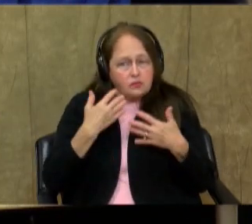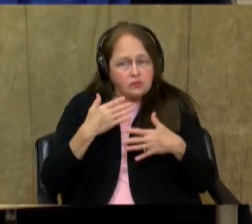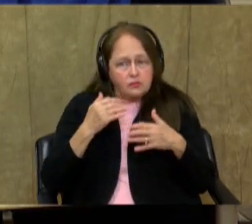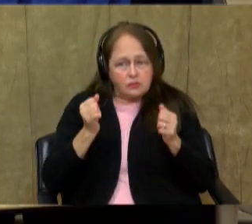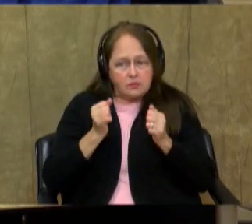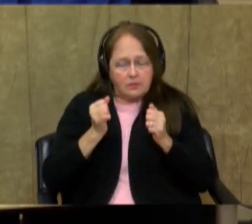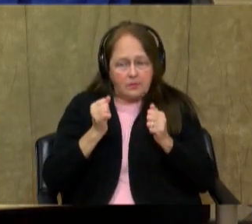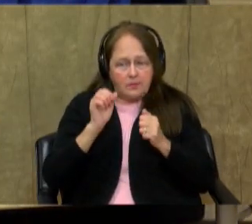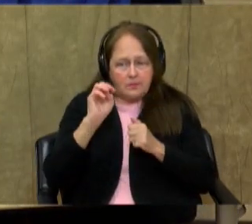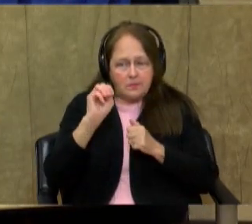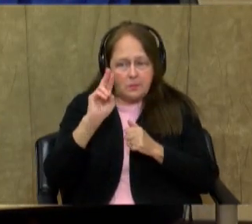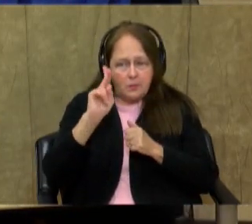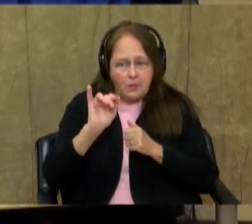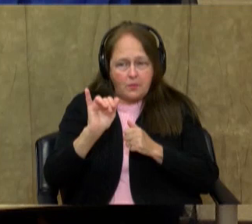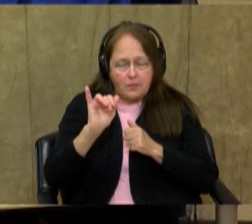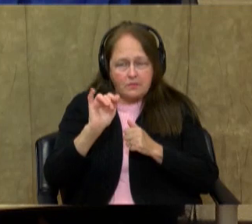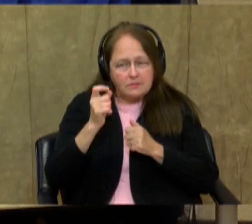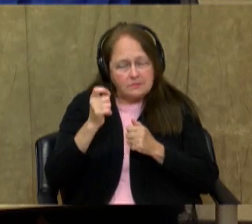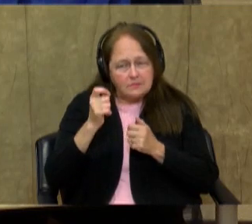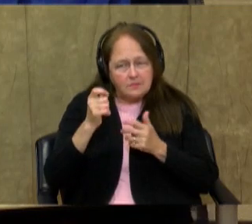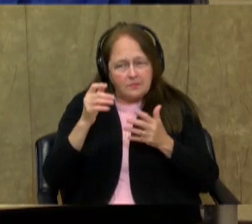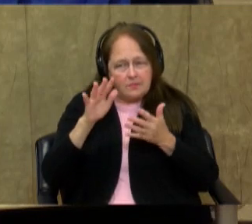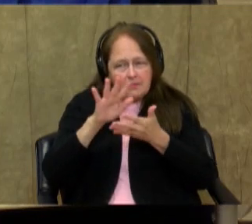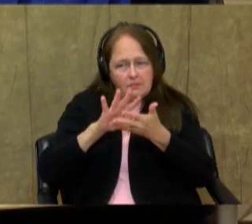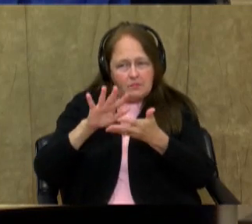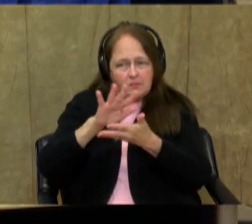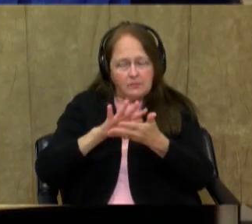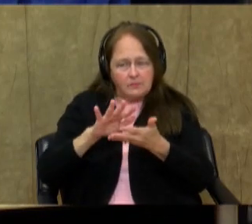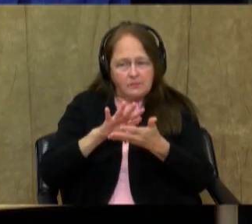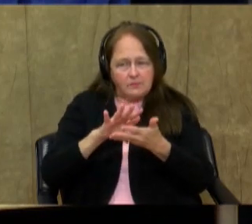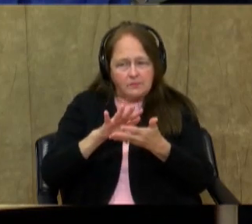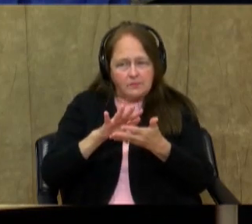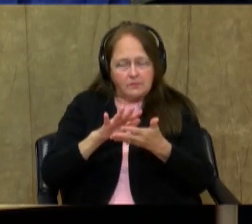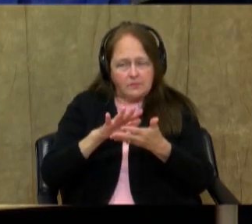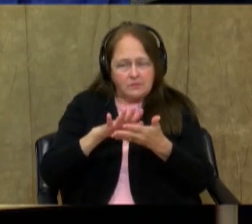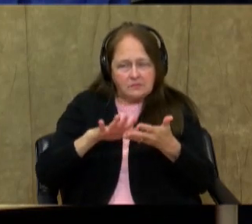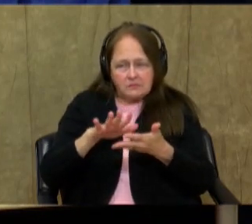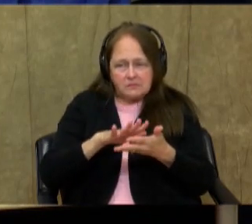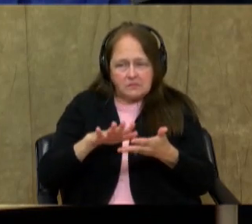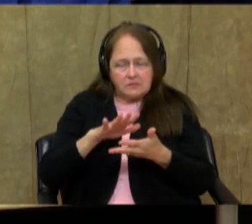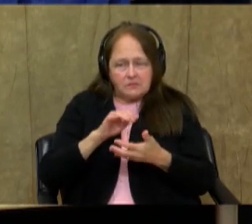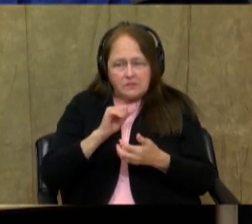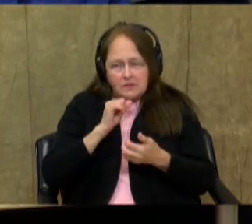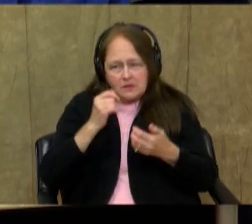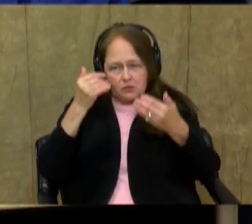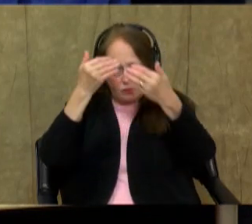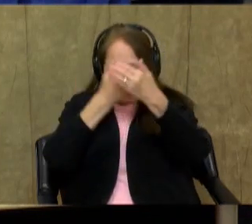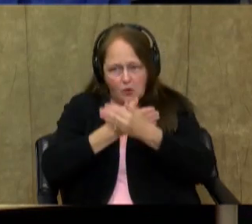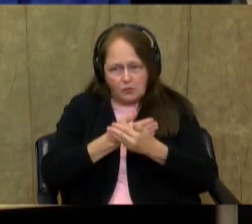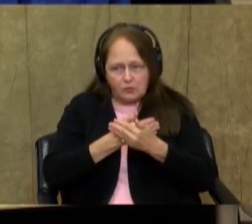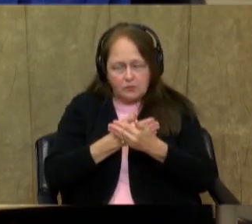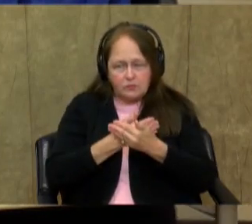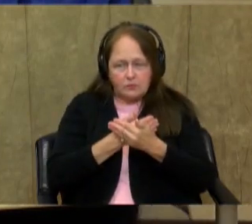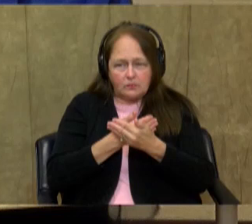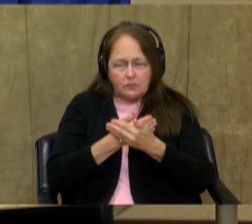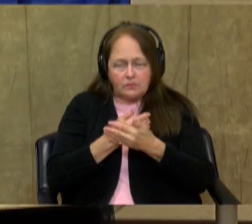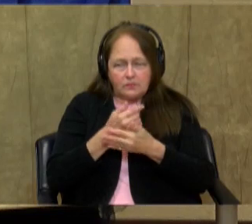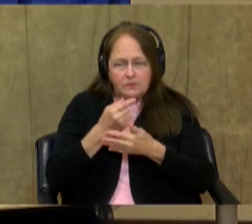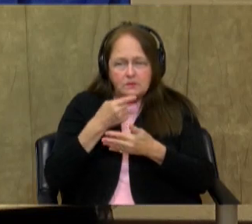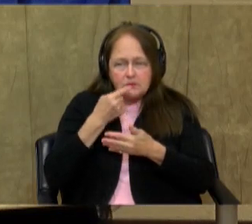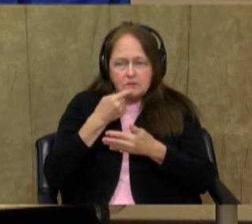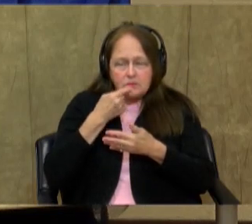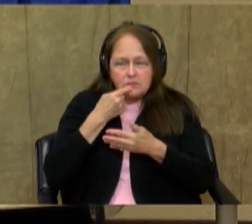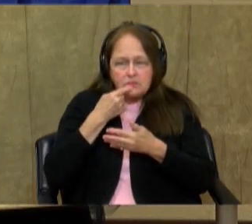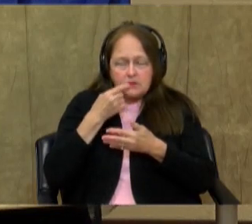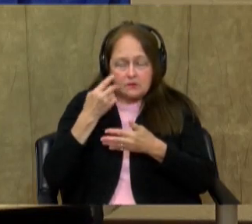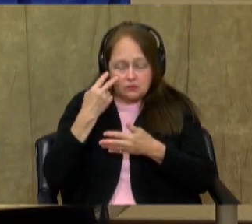Now, murky, that's a different thing. That means that water is kind of cloudy, a little bit dark. He also stated that